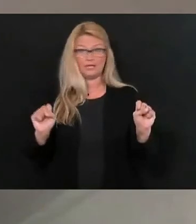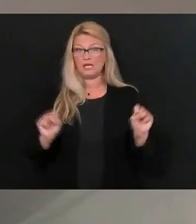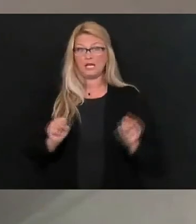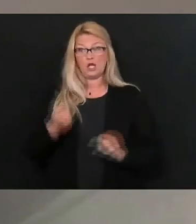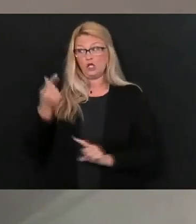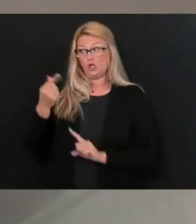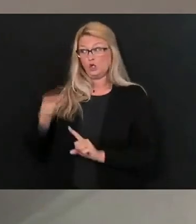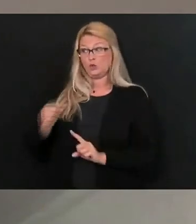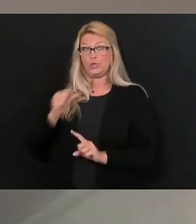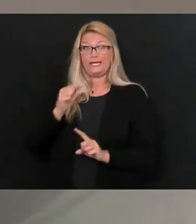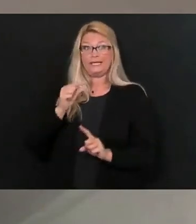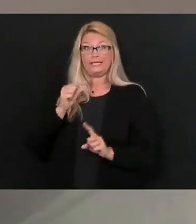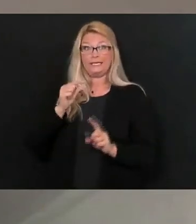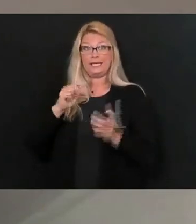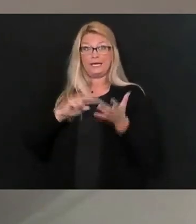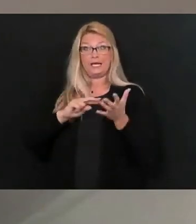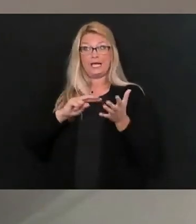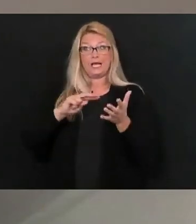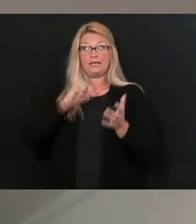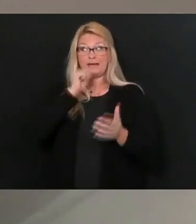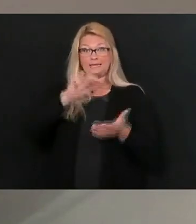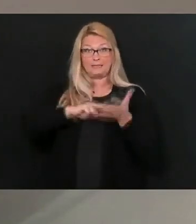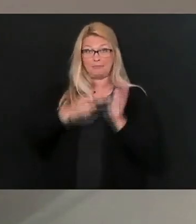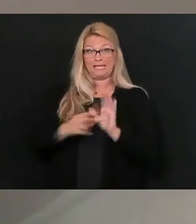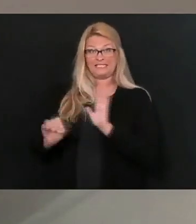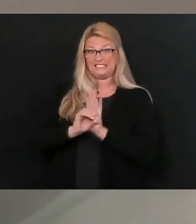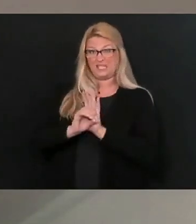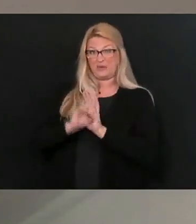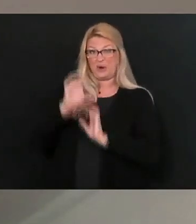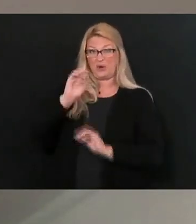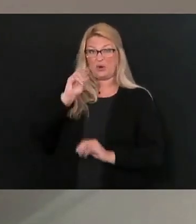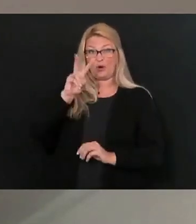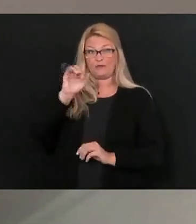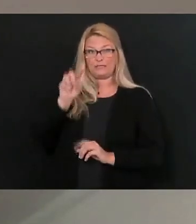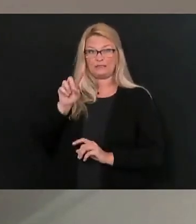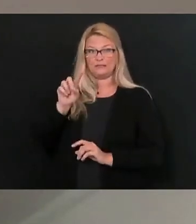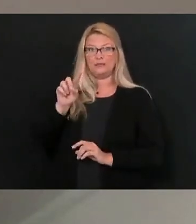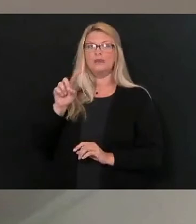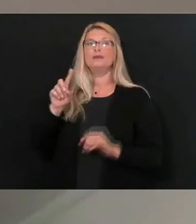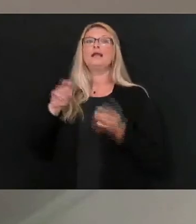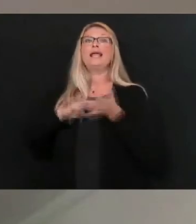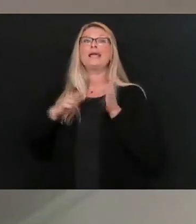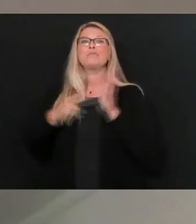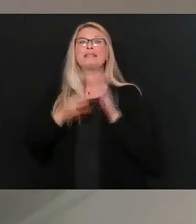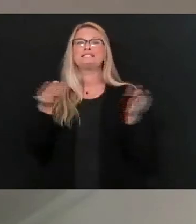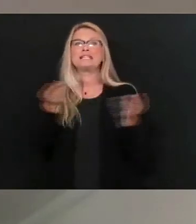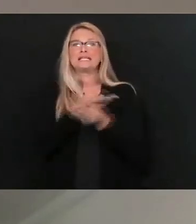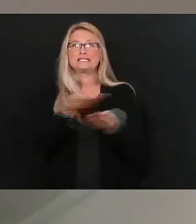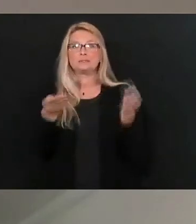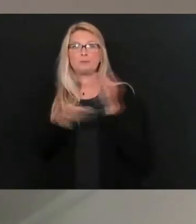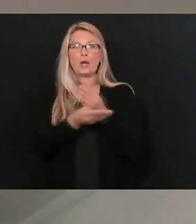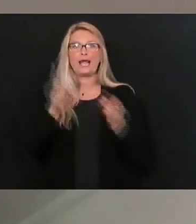at all in your county. It means that spread is slowed down to the